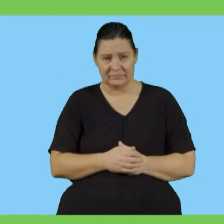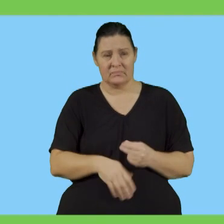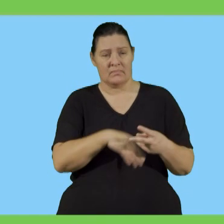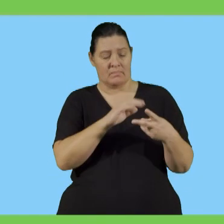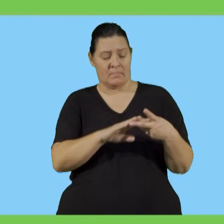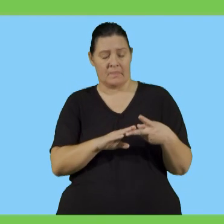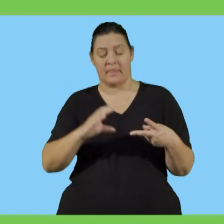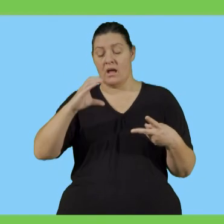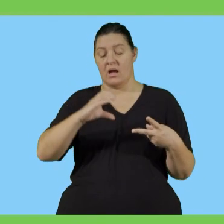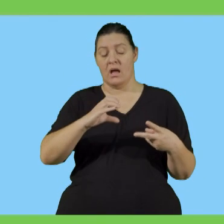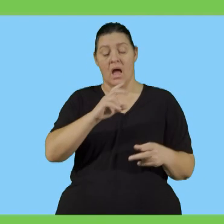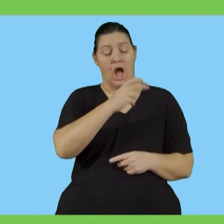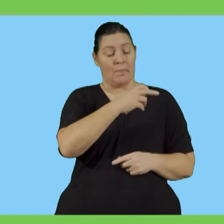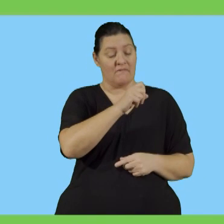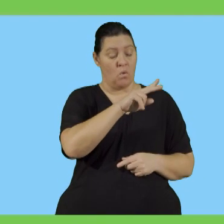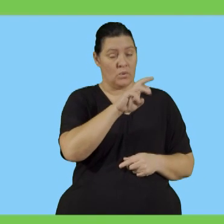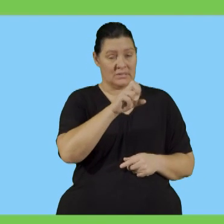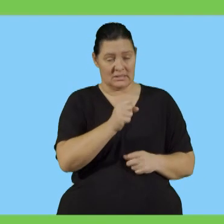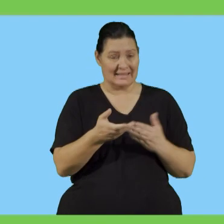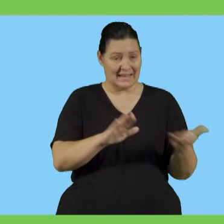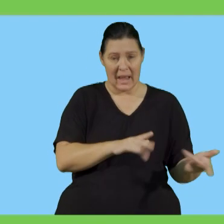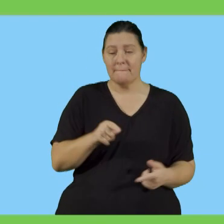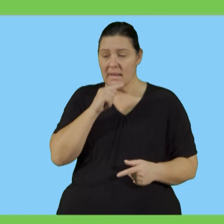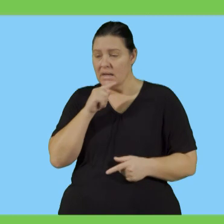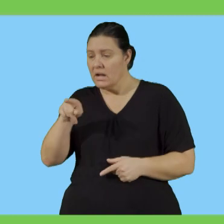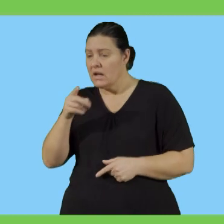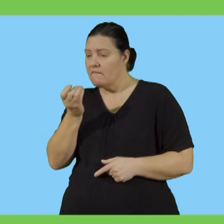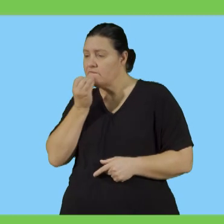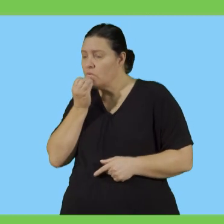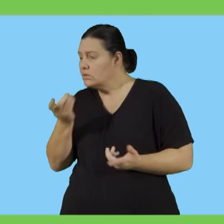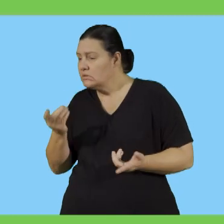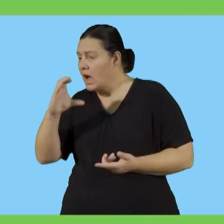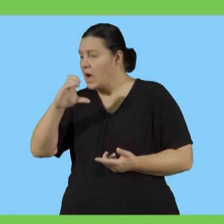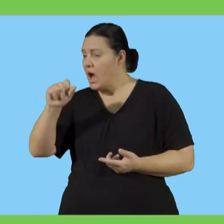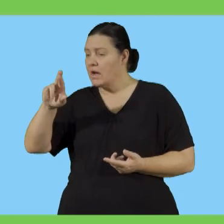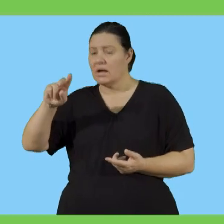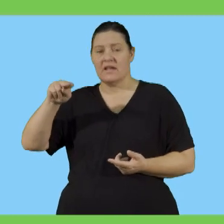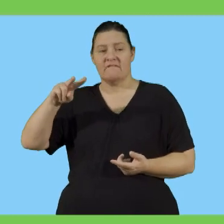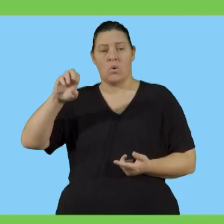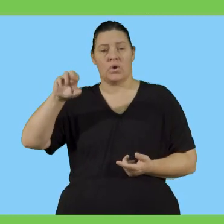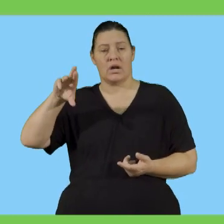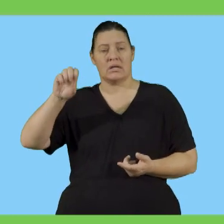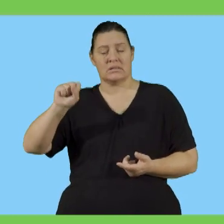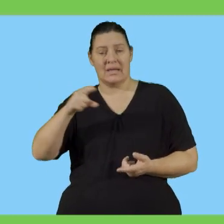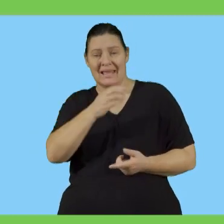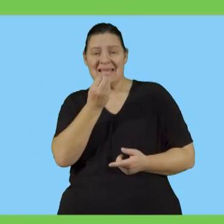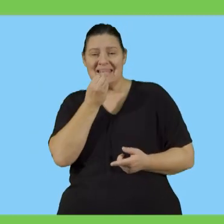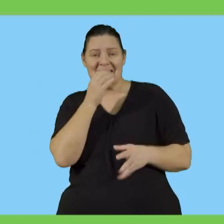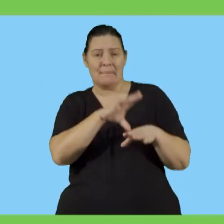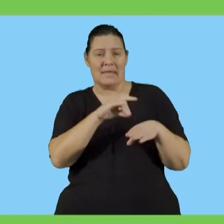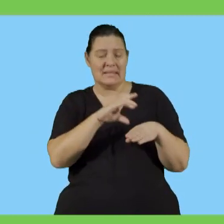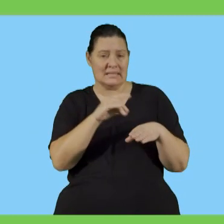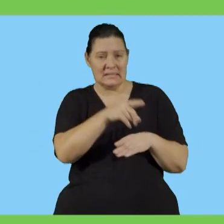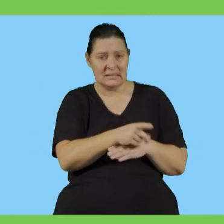to die. Then if our herbivores die, guess what happens? Carnivores. Carnivores are animals